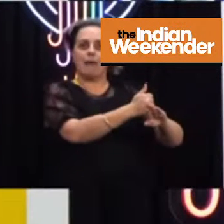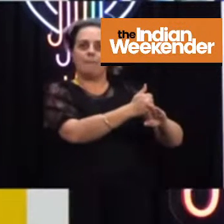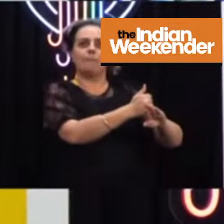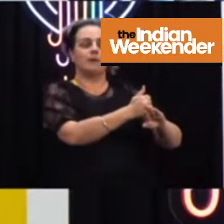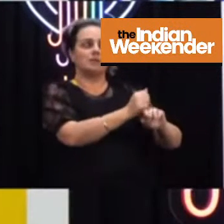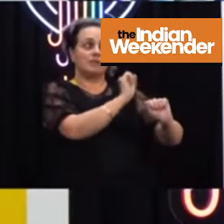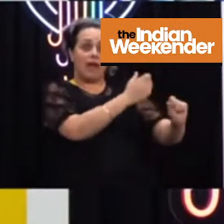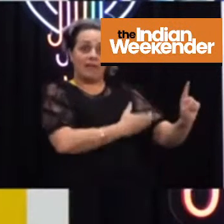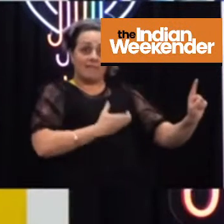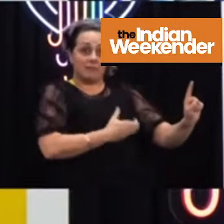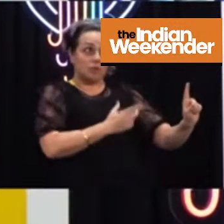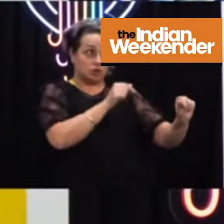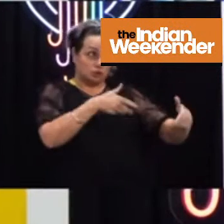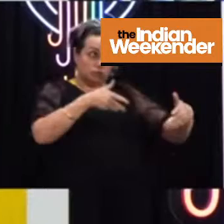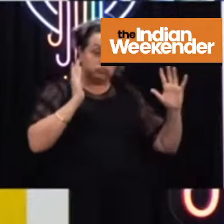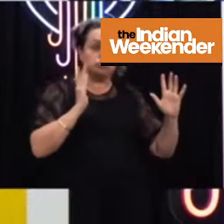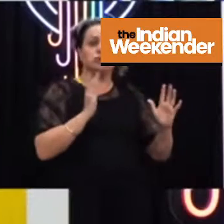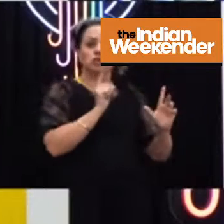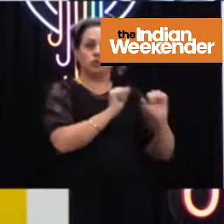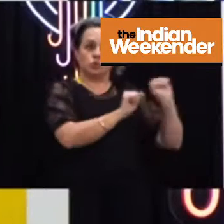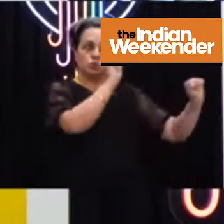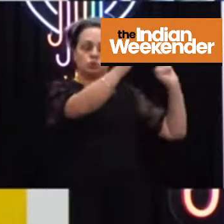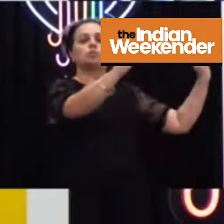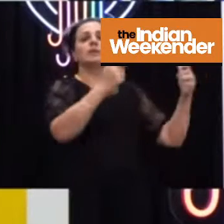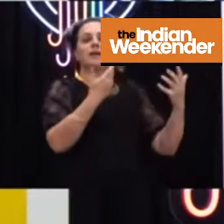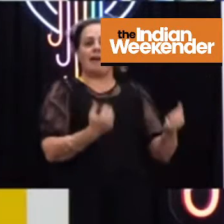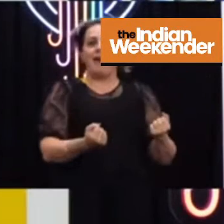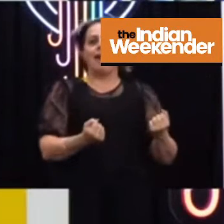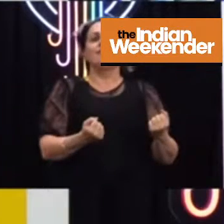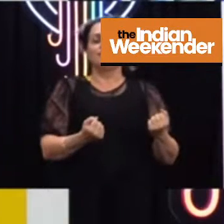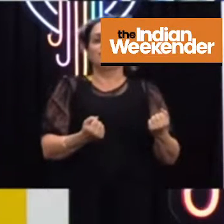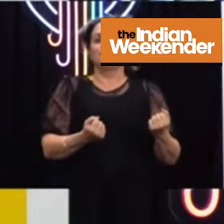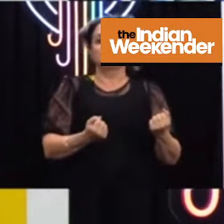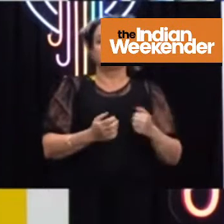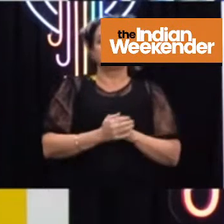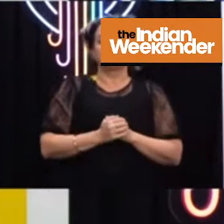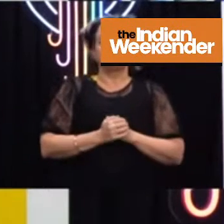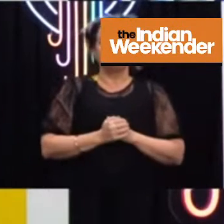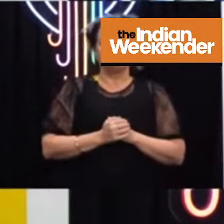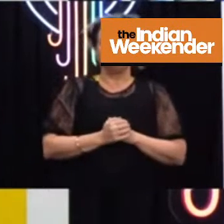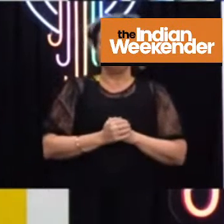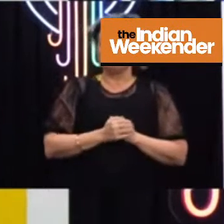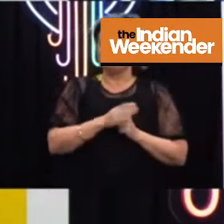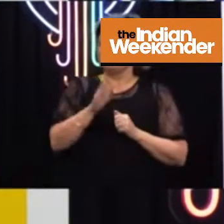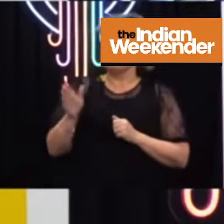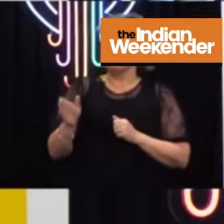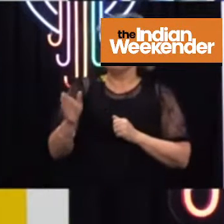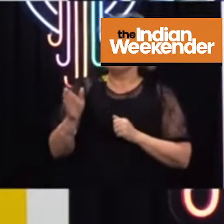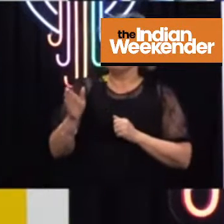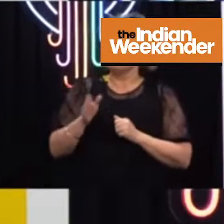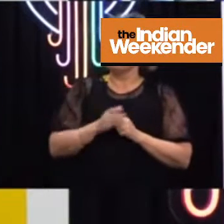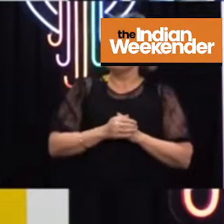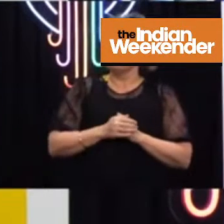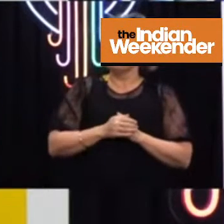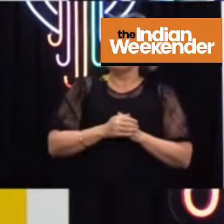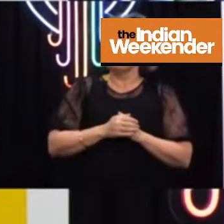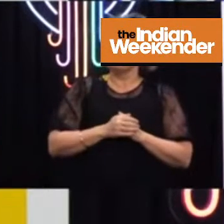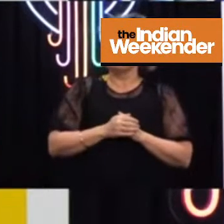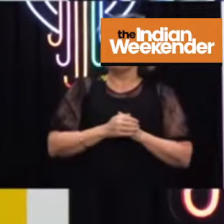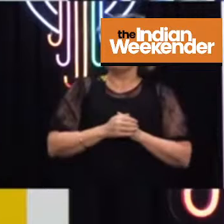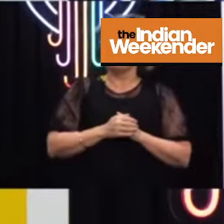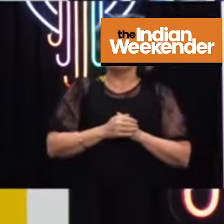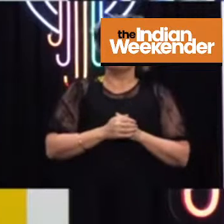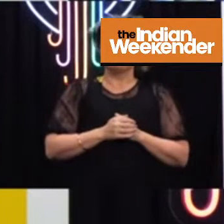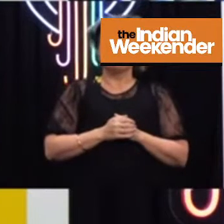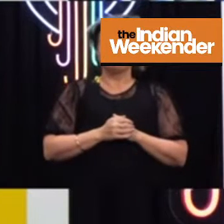their regulatory processes. So that often determined a difference for most countries. Okay, I'll come down the back